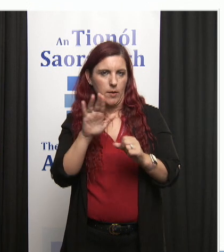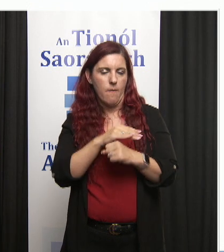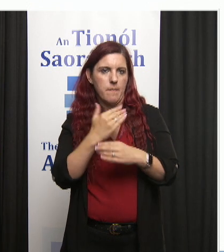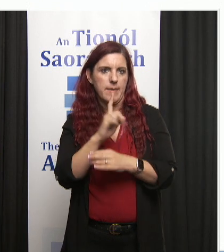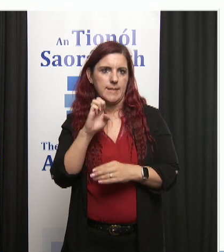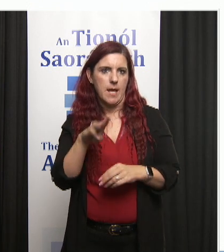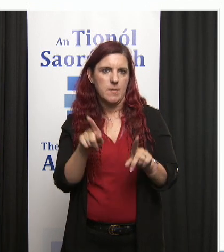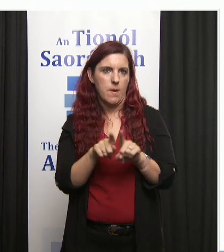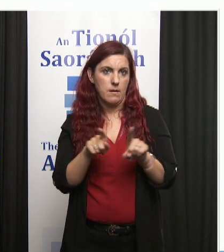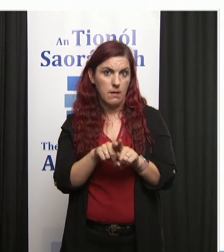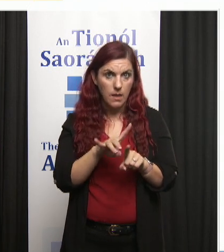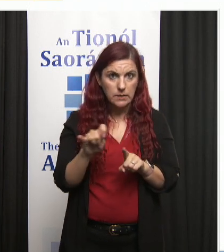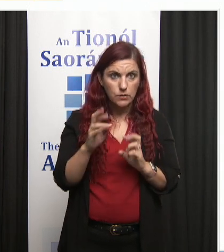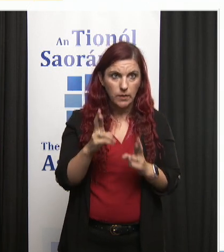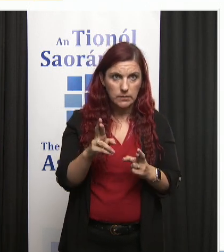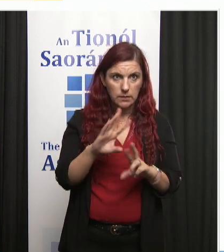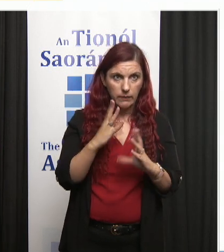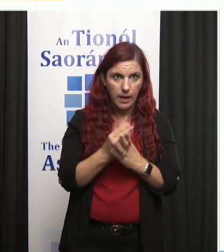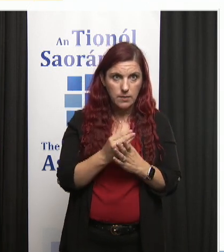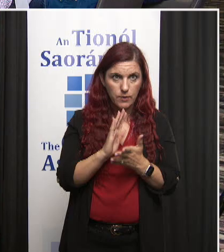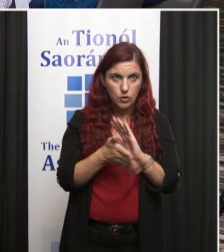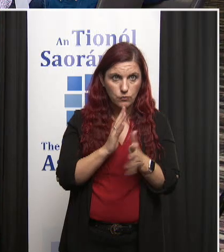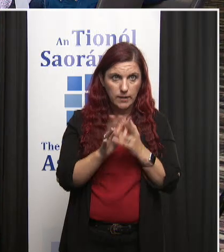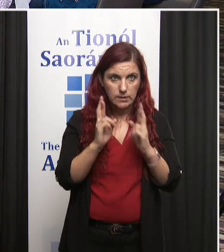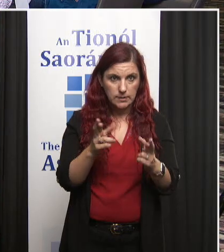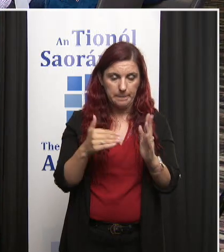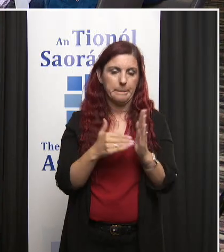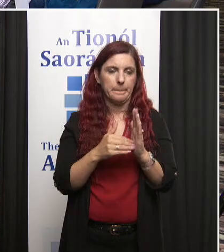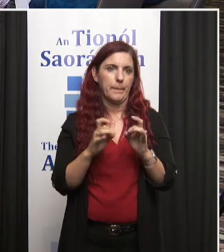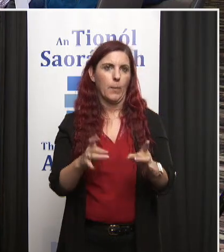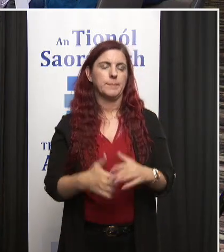Okay, is that it? That's it. Okay. All right.